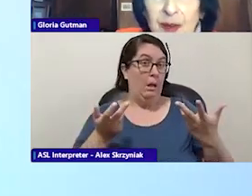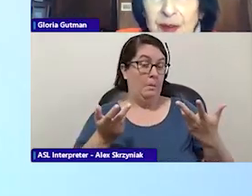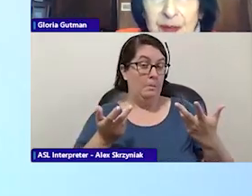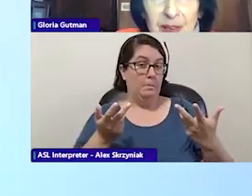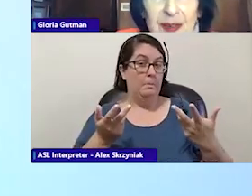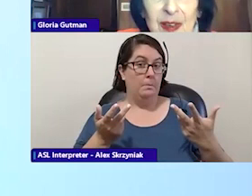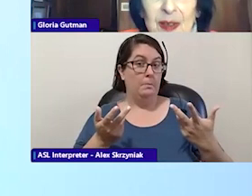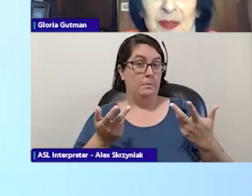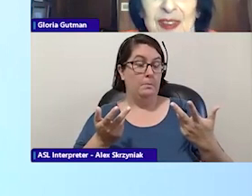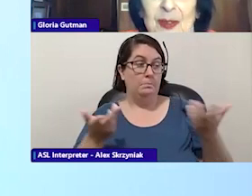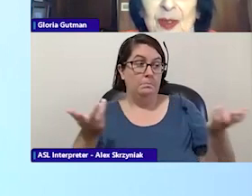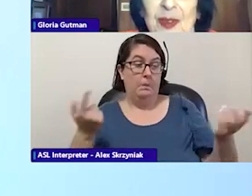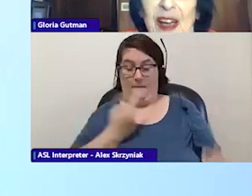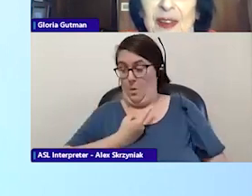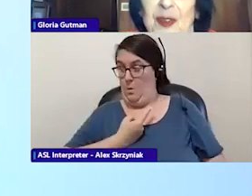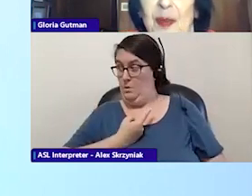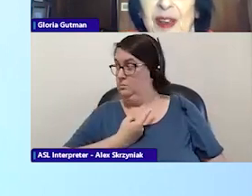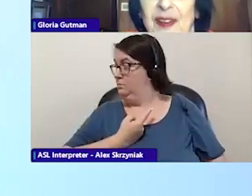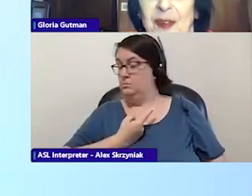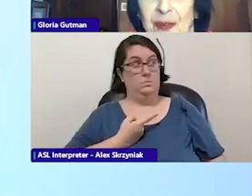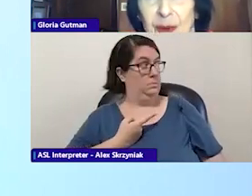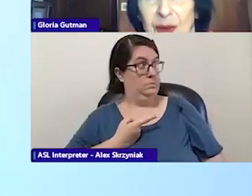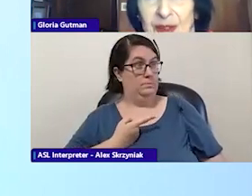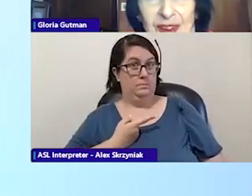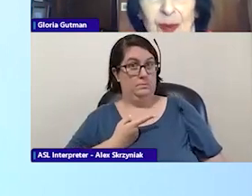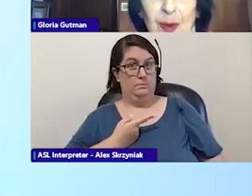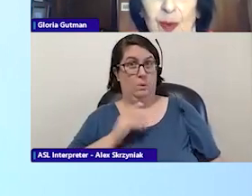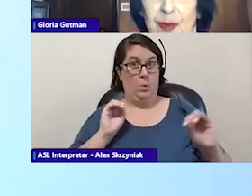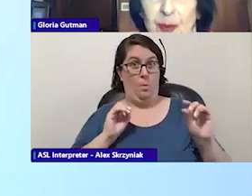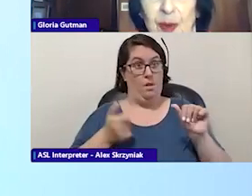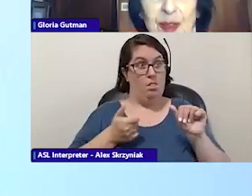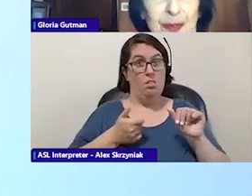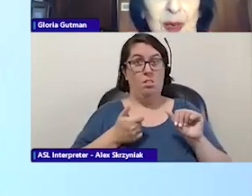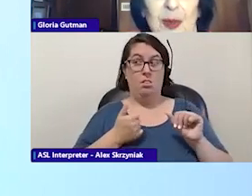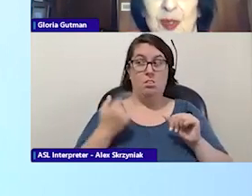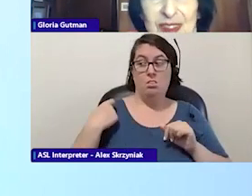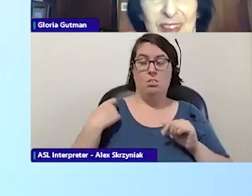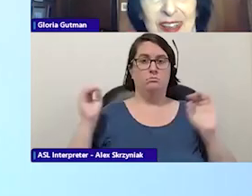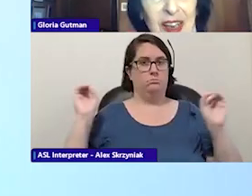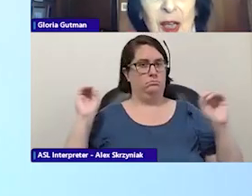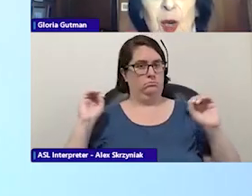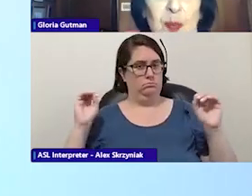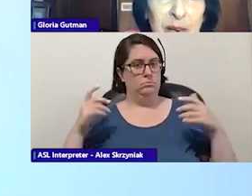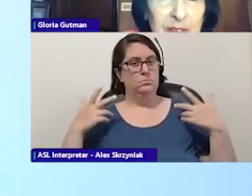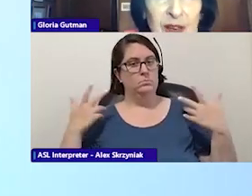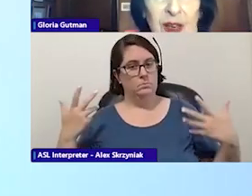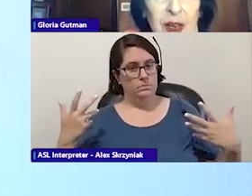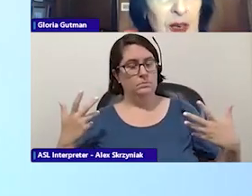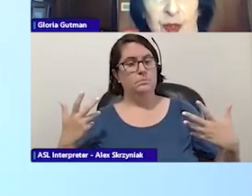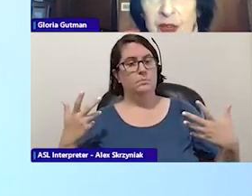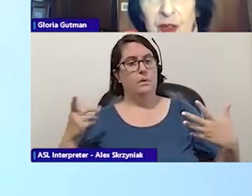not going, you don't have somebody underfoot or with you 24 hours a day who